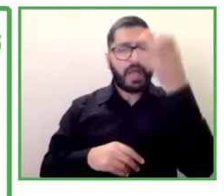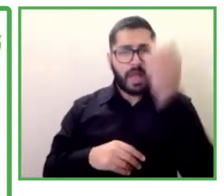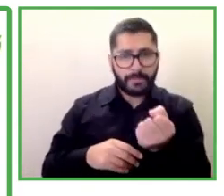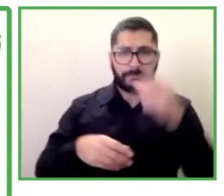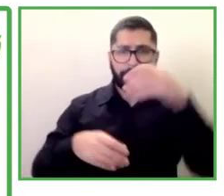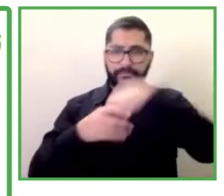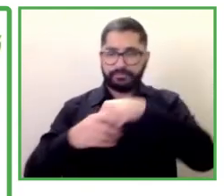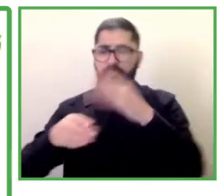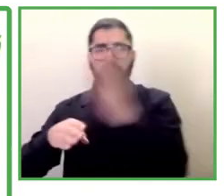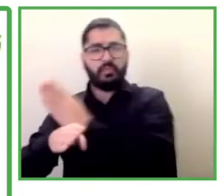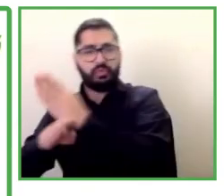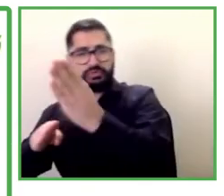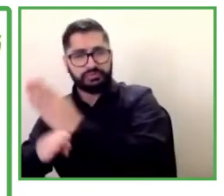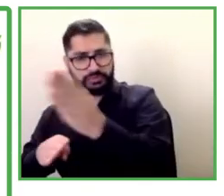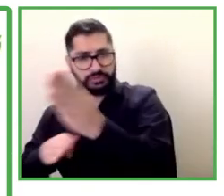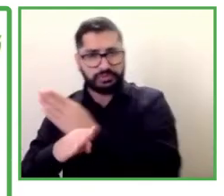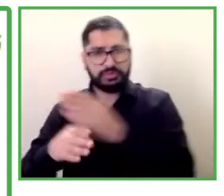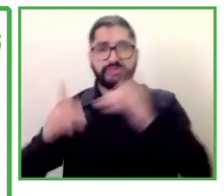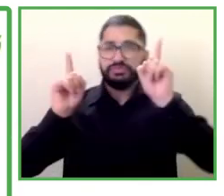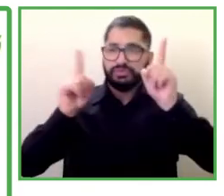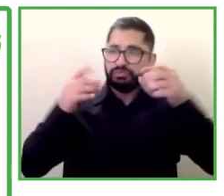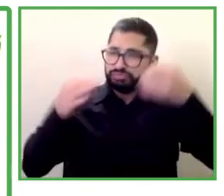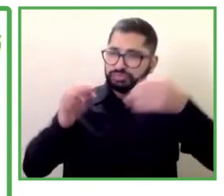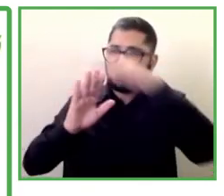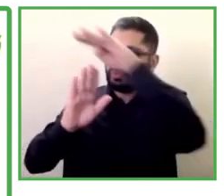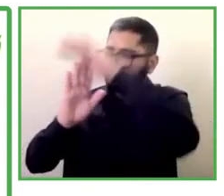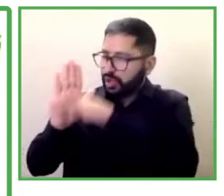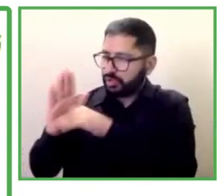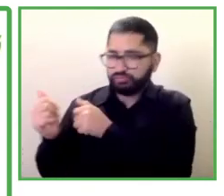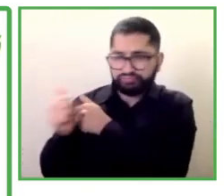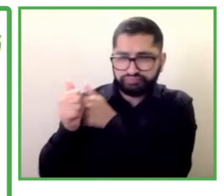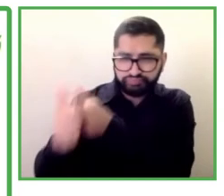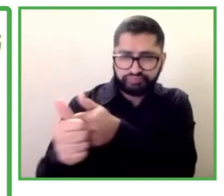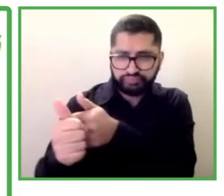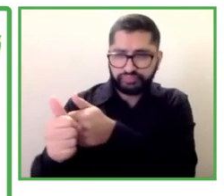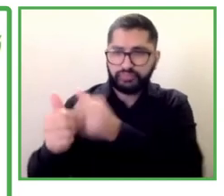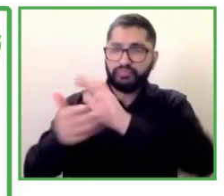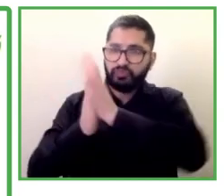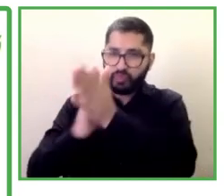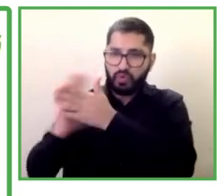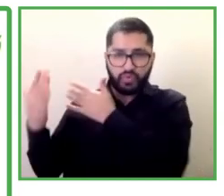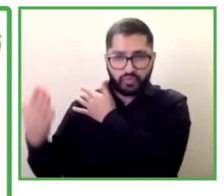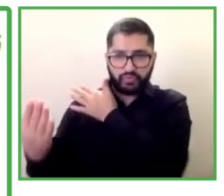Jobs, and it also depends on the security, social security budget.